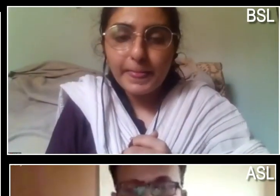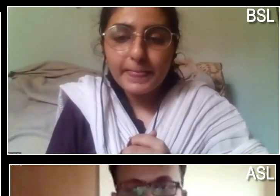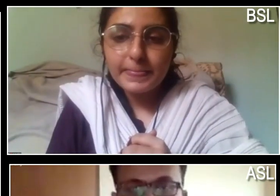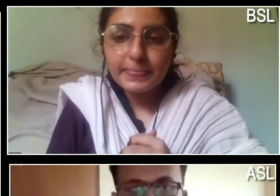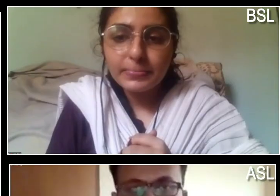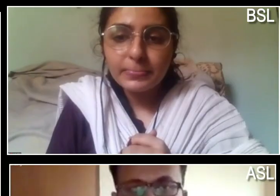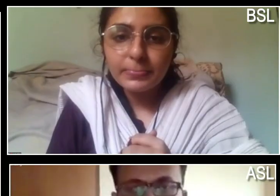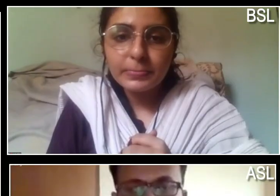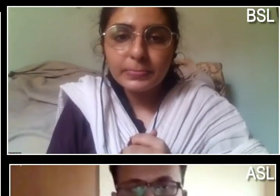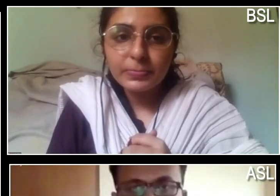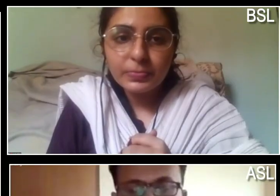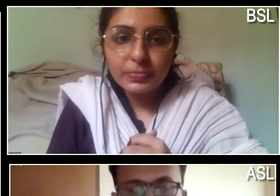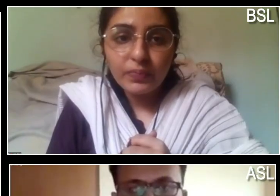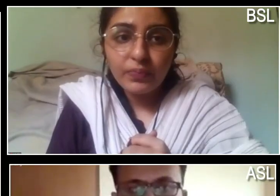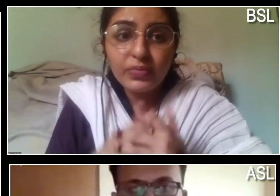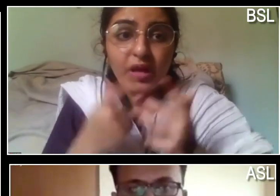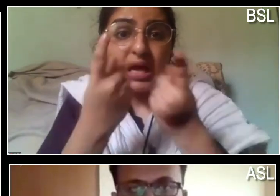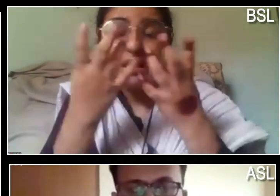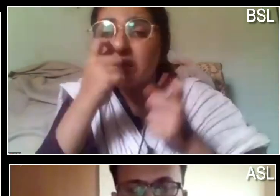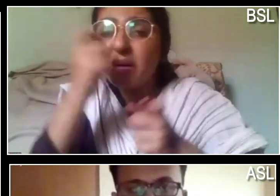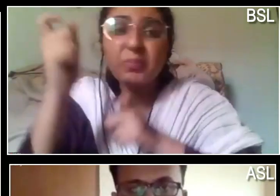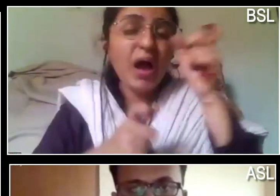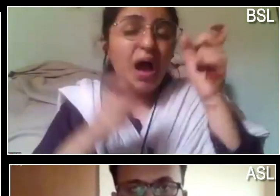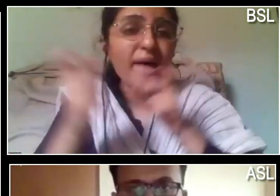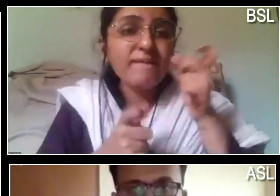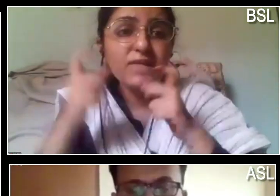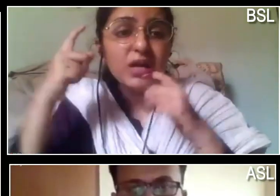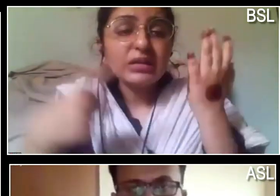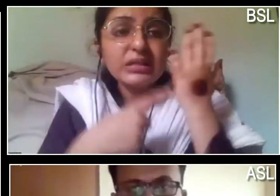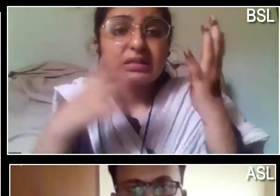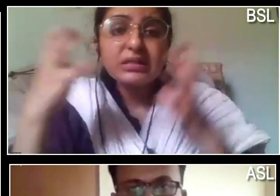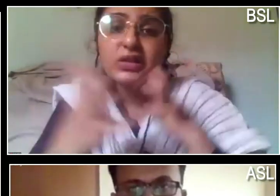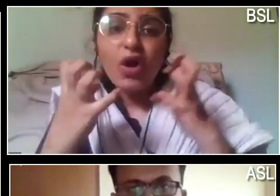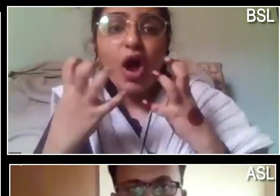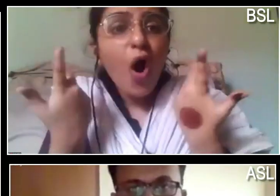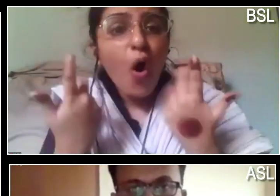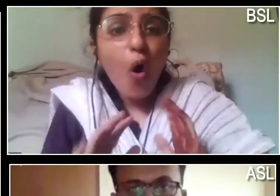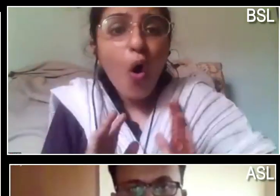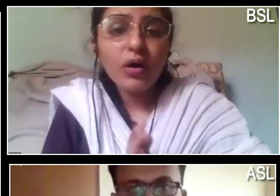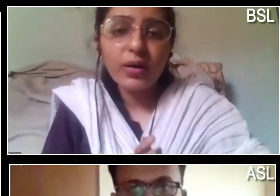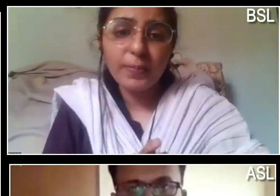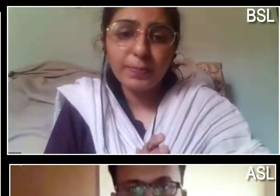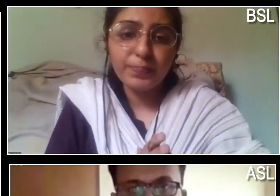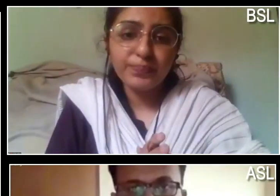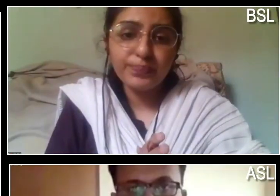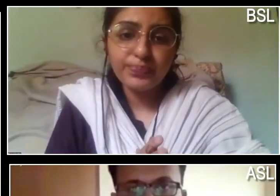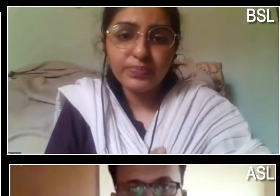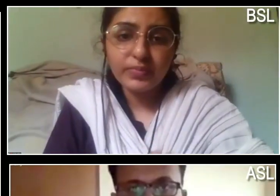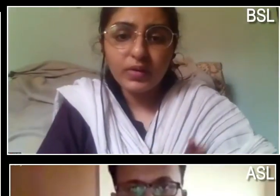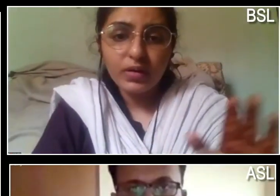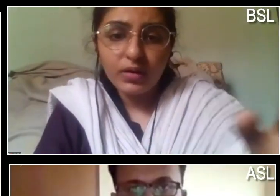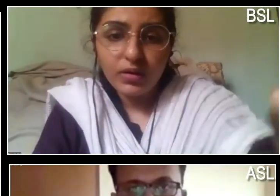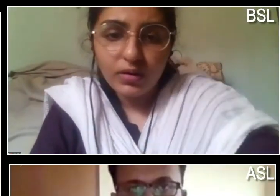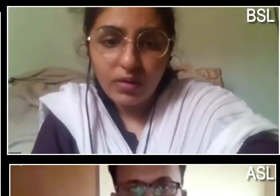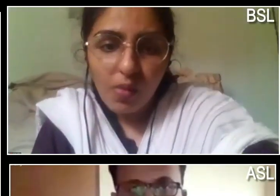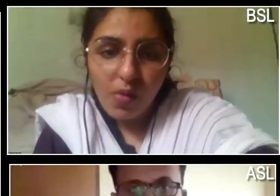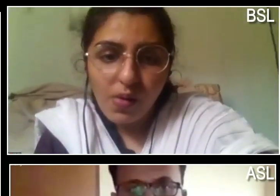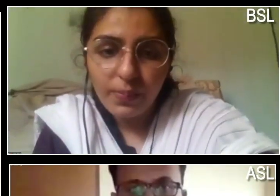been liberated through digital technology than all the wars and revolutions in the history of